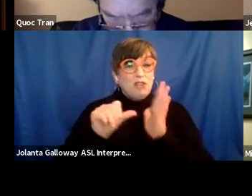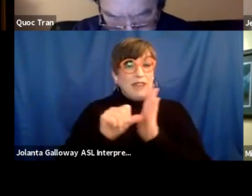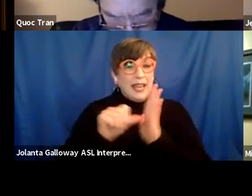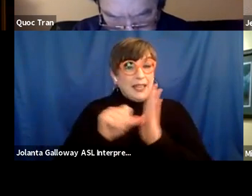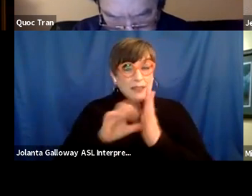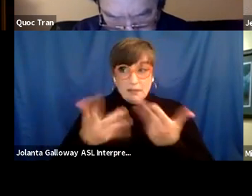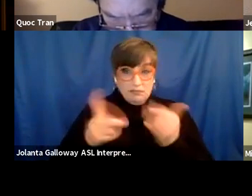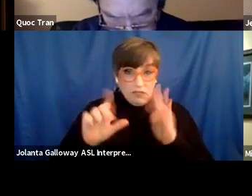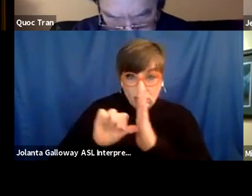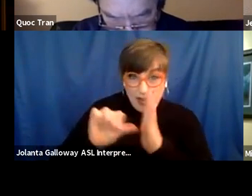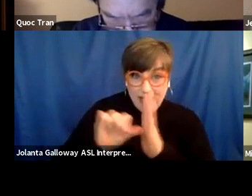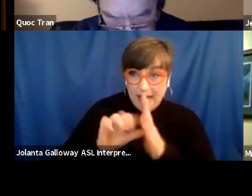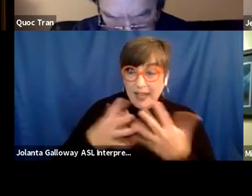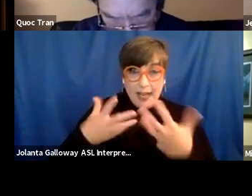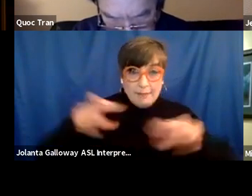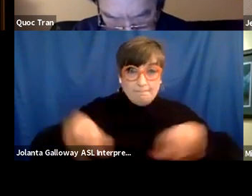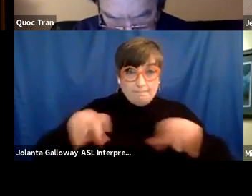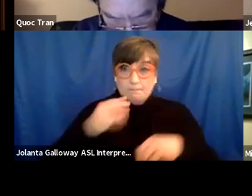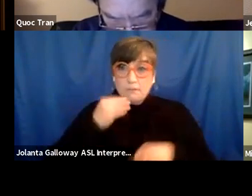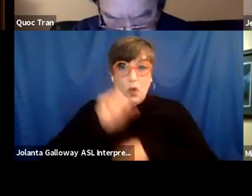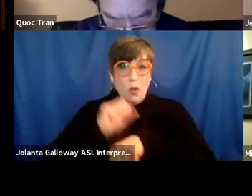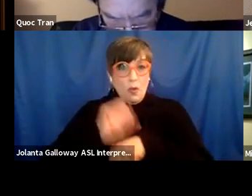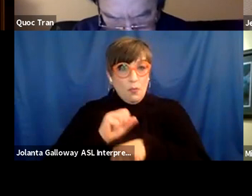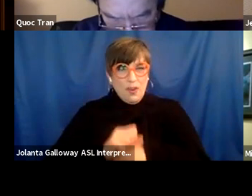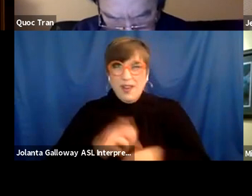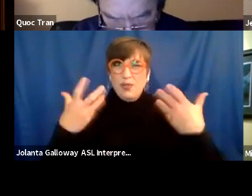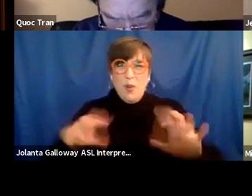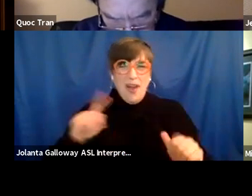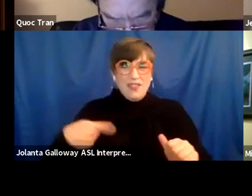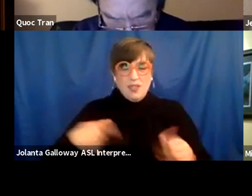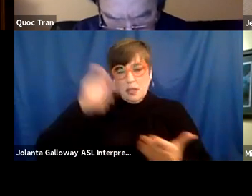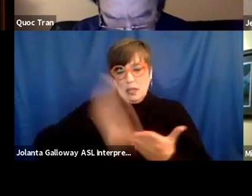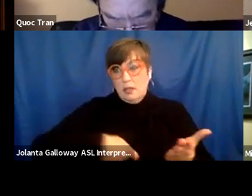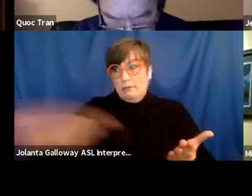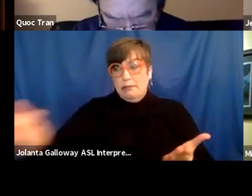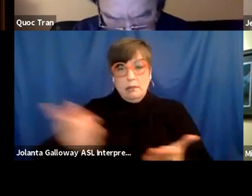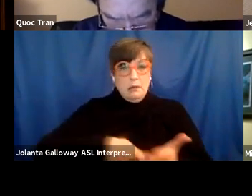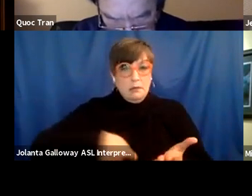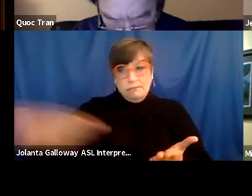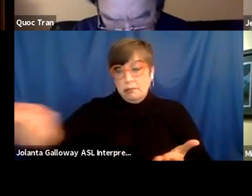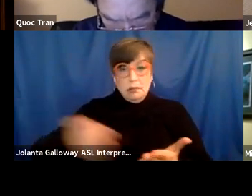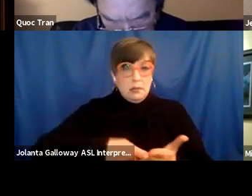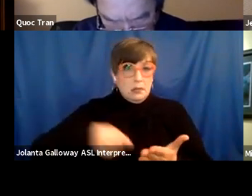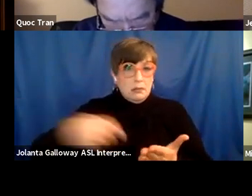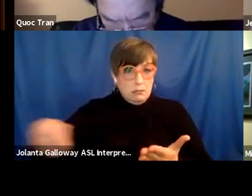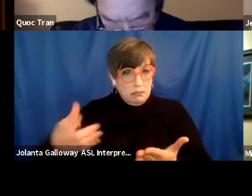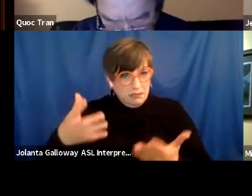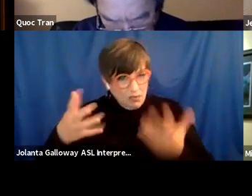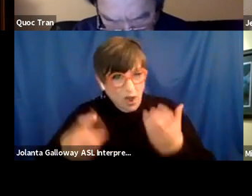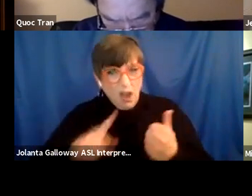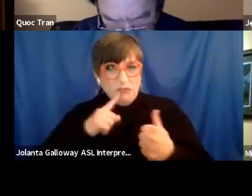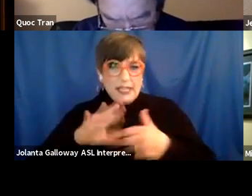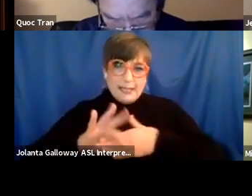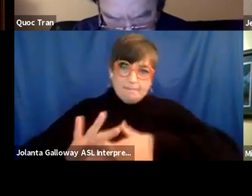grading practices, and they want homework to be meaningful and to be part of their